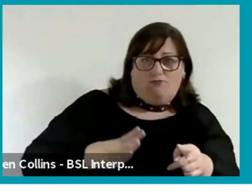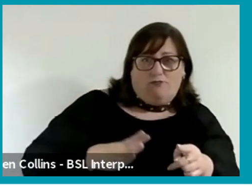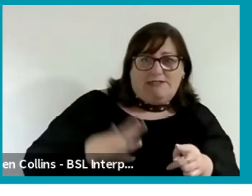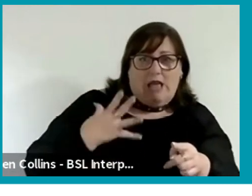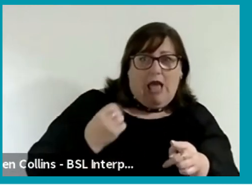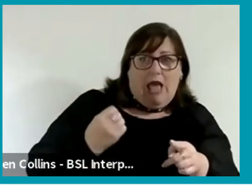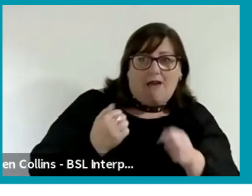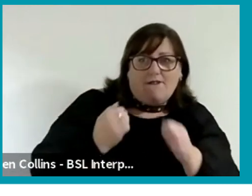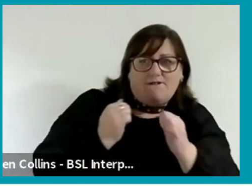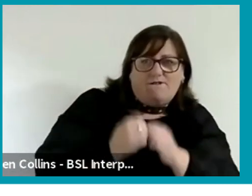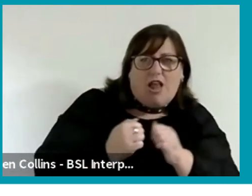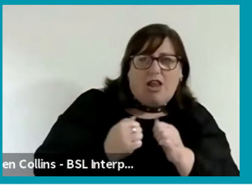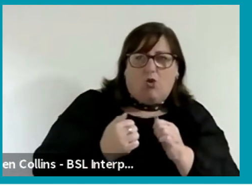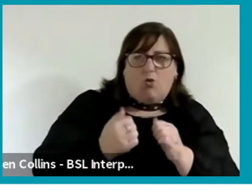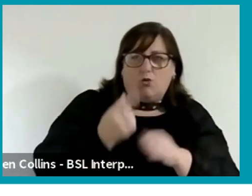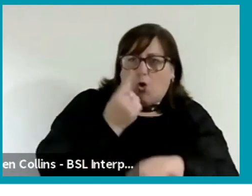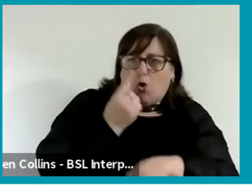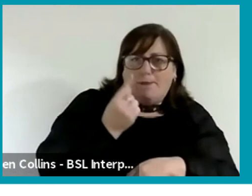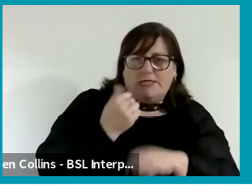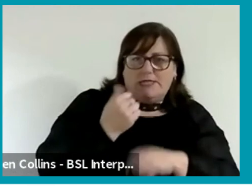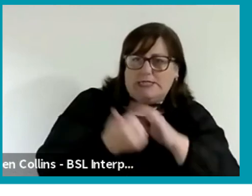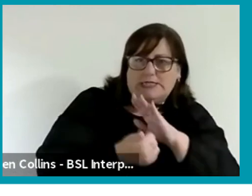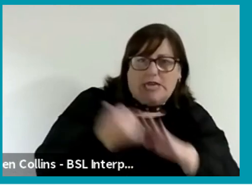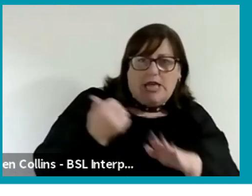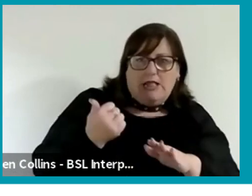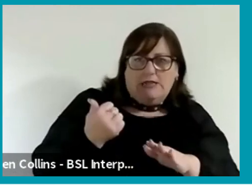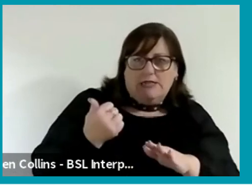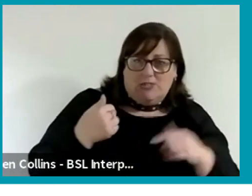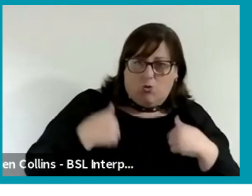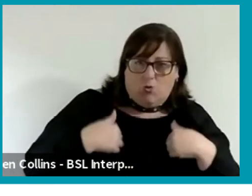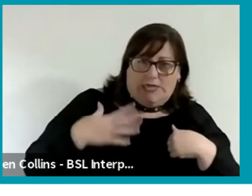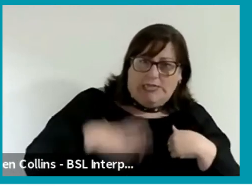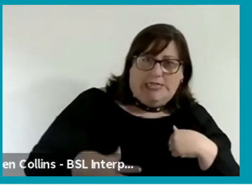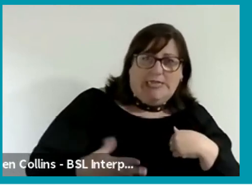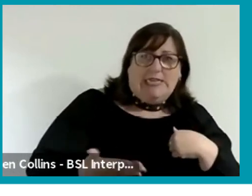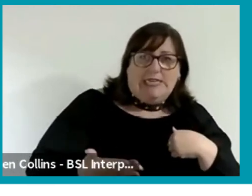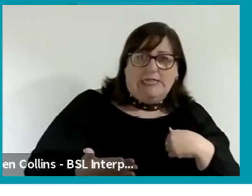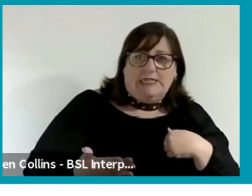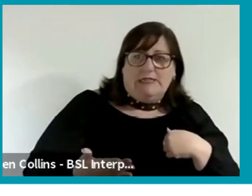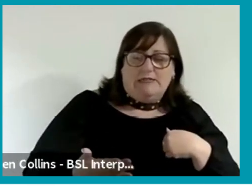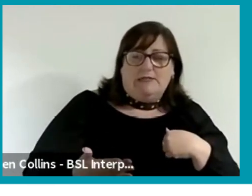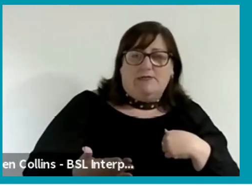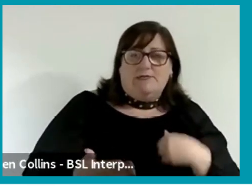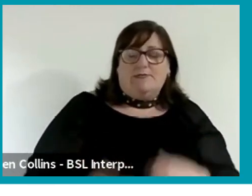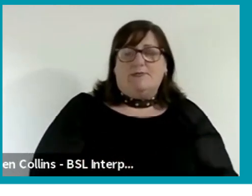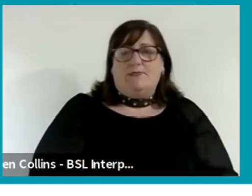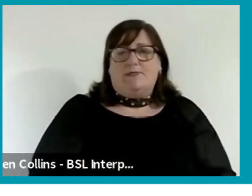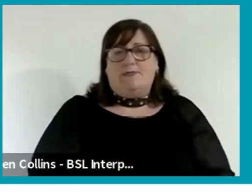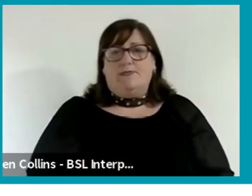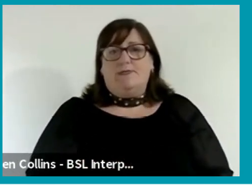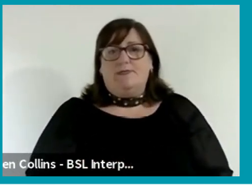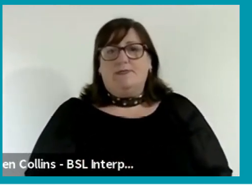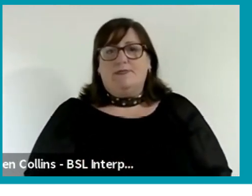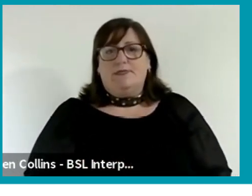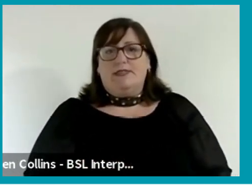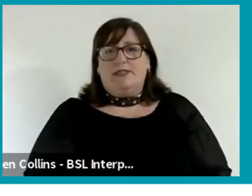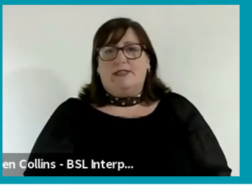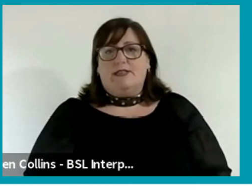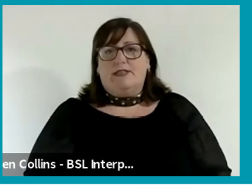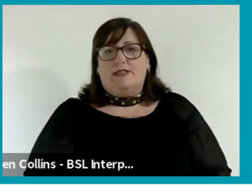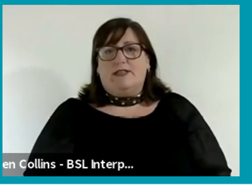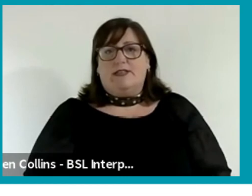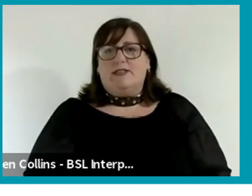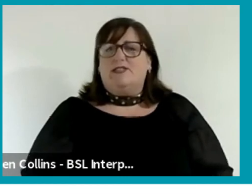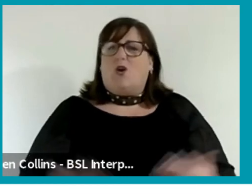in with our values and our kind of core OSTC, I suppose. Yeah. Why do you stay there? Why